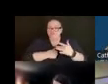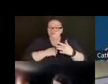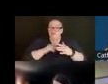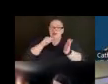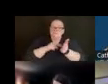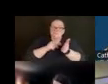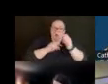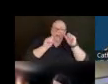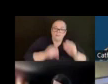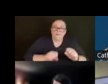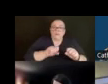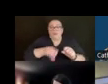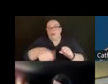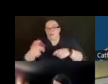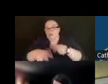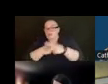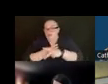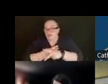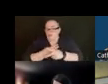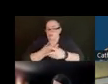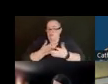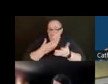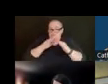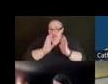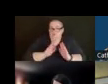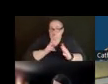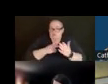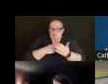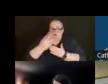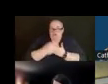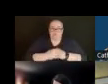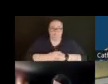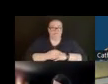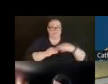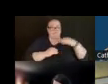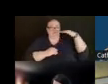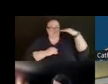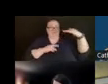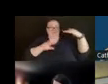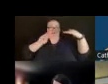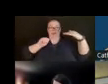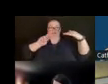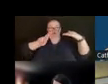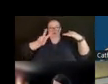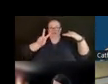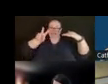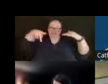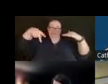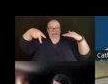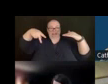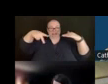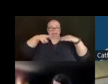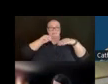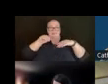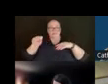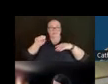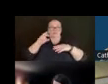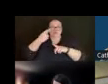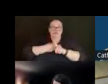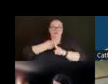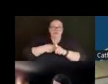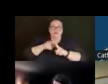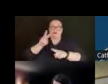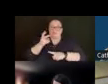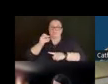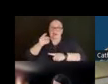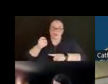There is the Massachusetts Rental Voucher Program, or MRVP, which is can either be a portable voucher,